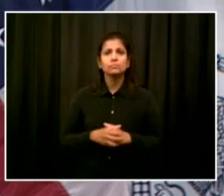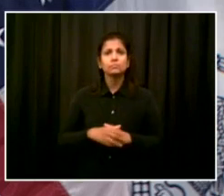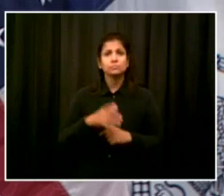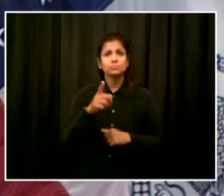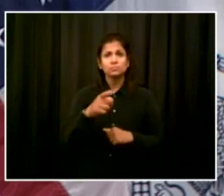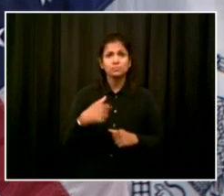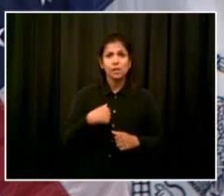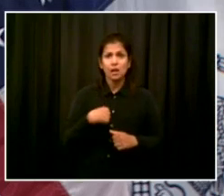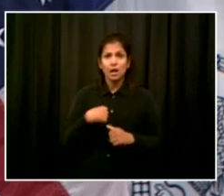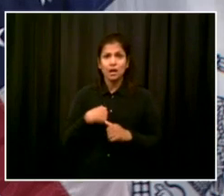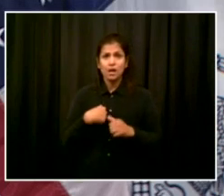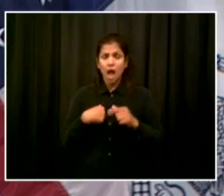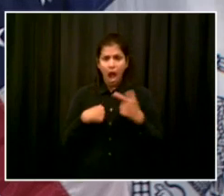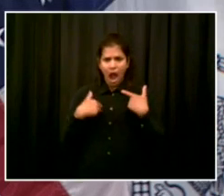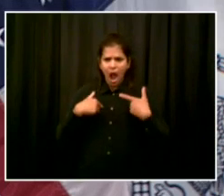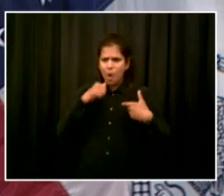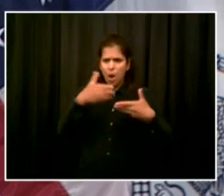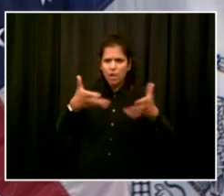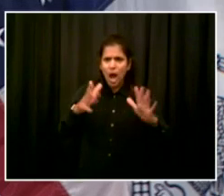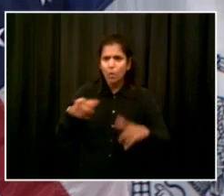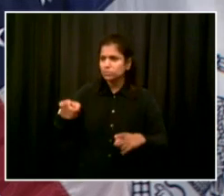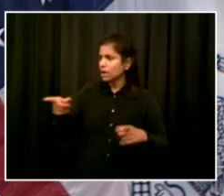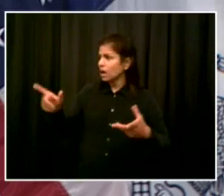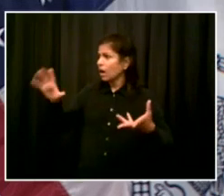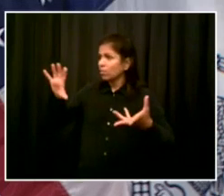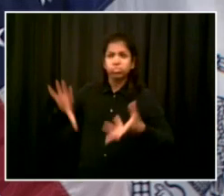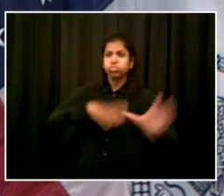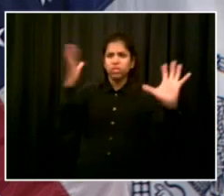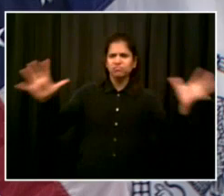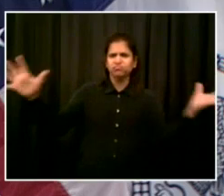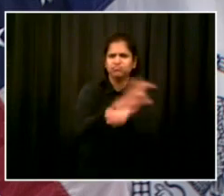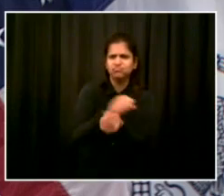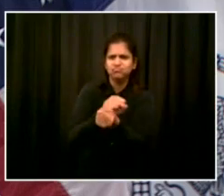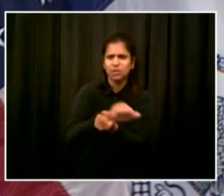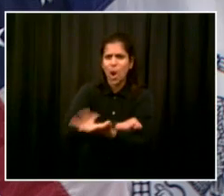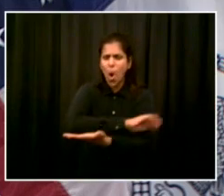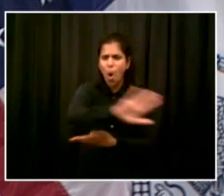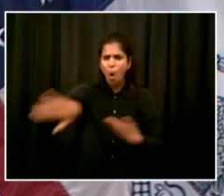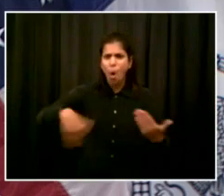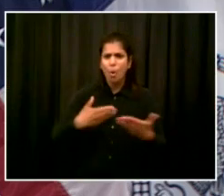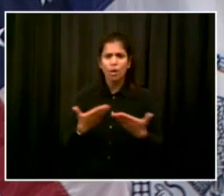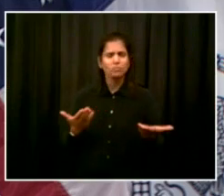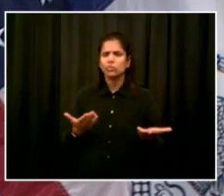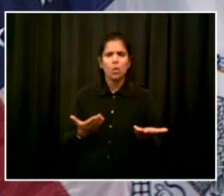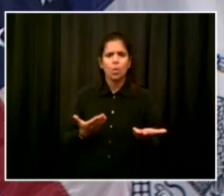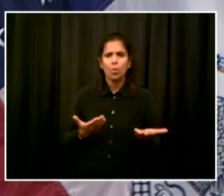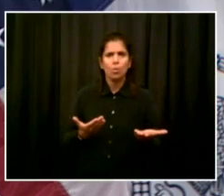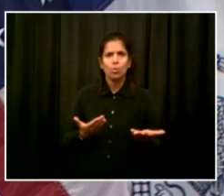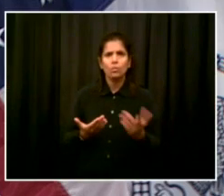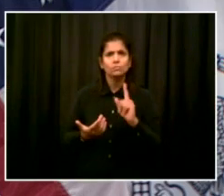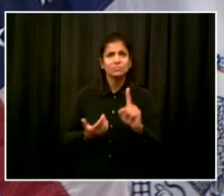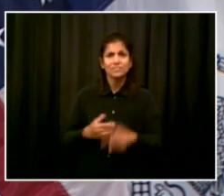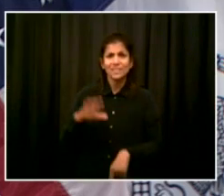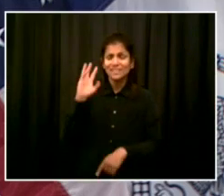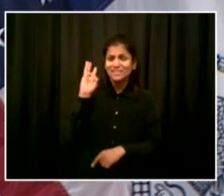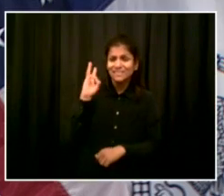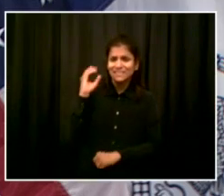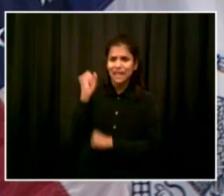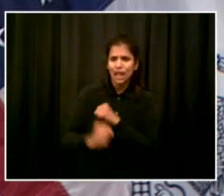that for 6 full years we implemented neighborhood policing and moved this city forward, and we will continue that work and resume that work no